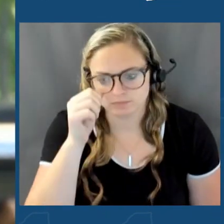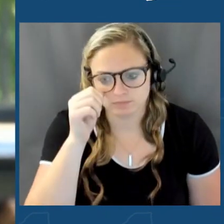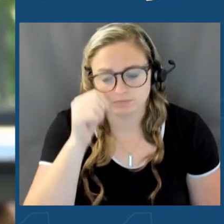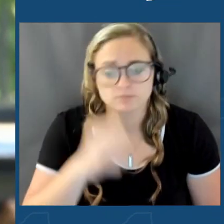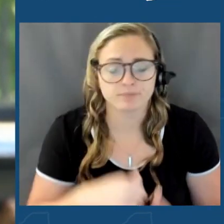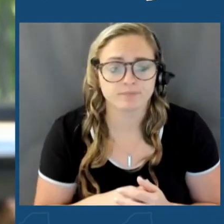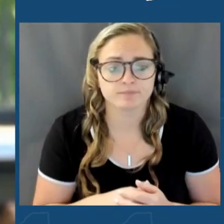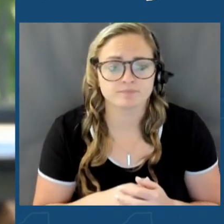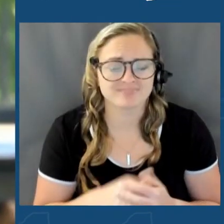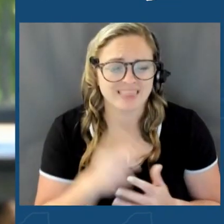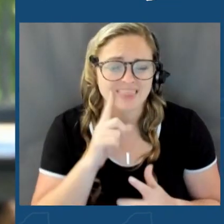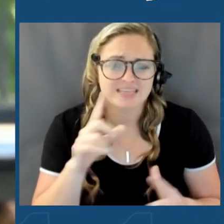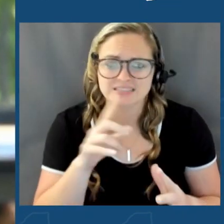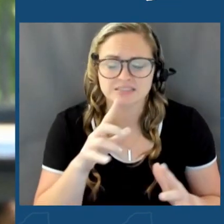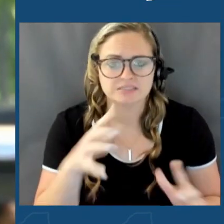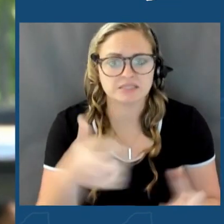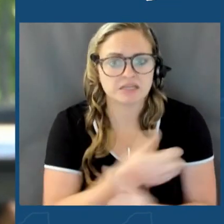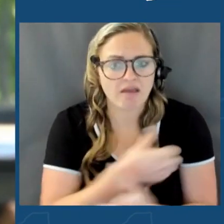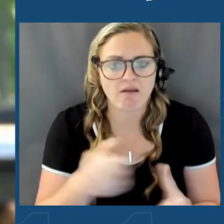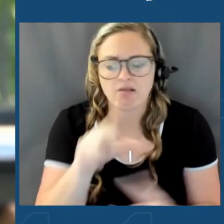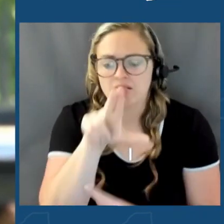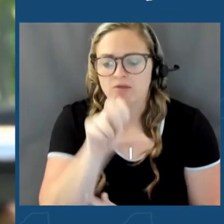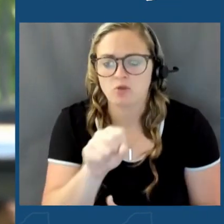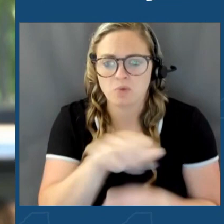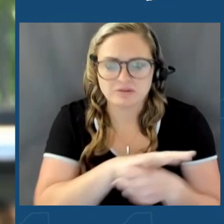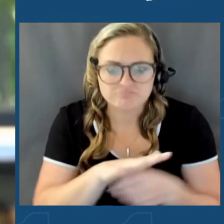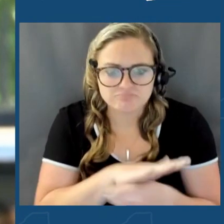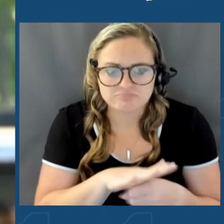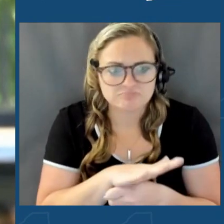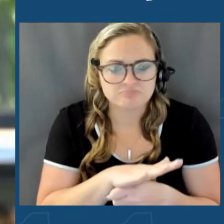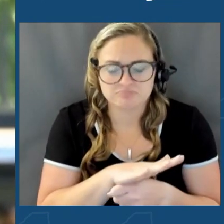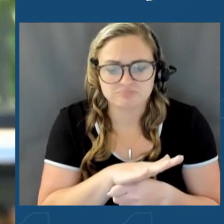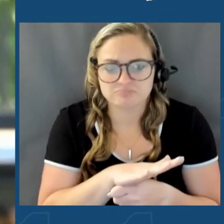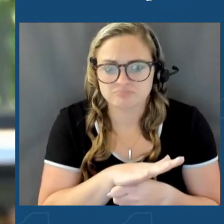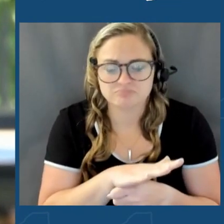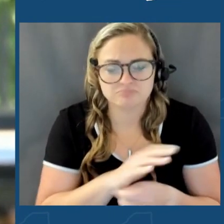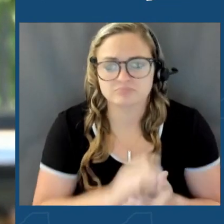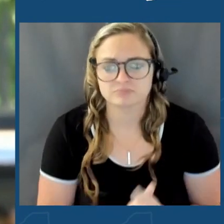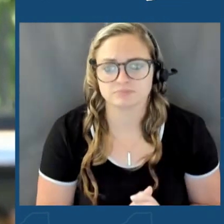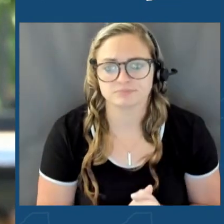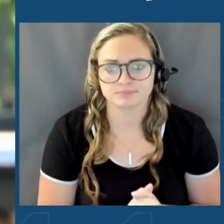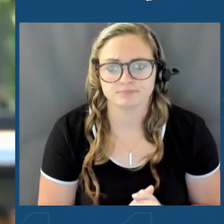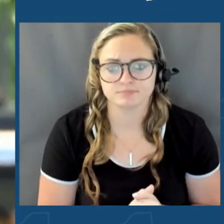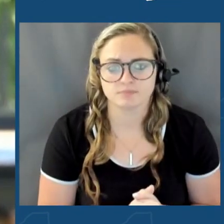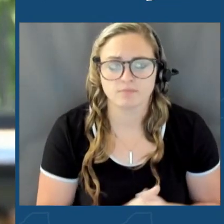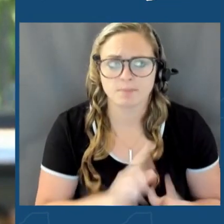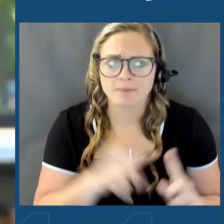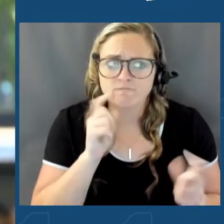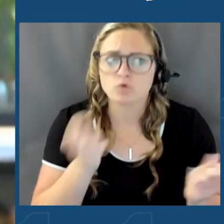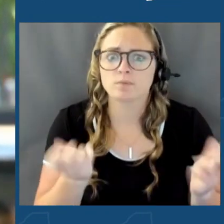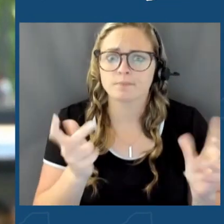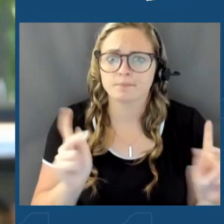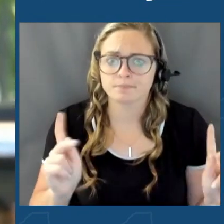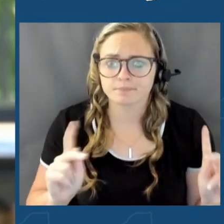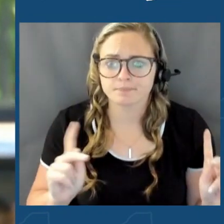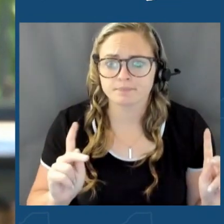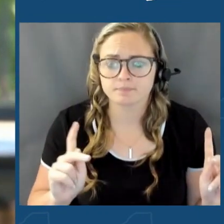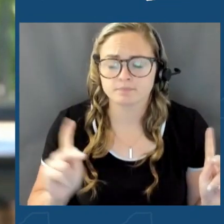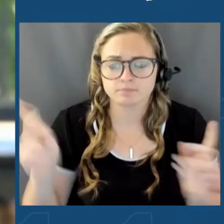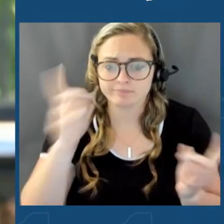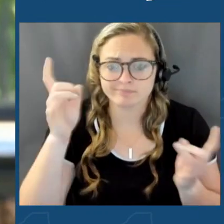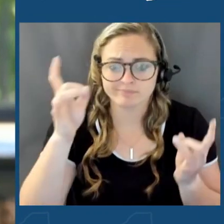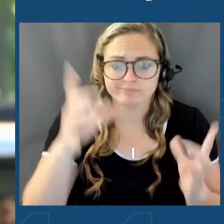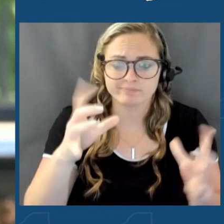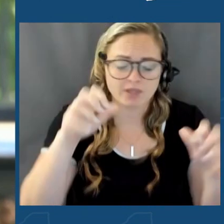attack on U.S. soil, unprecedented in its scale. But for many, the devastation, the